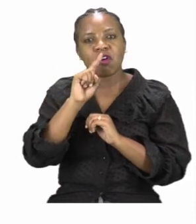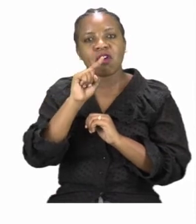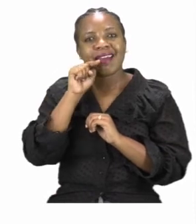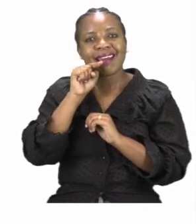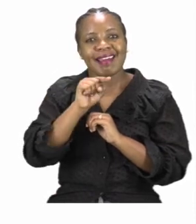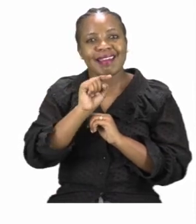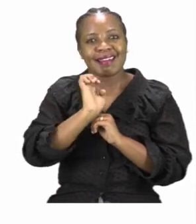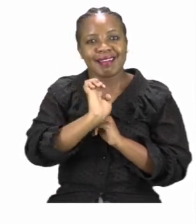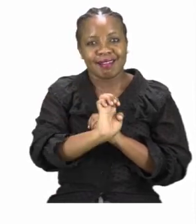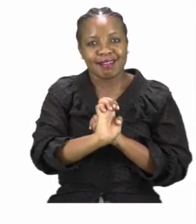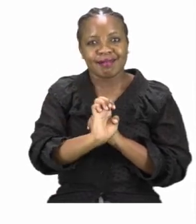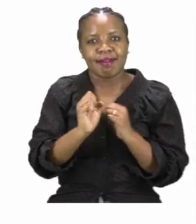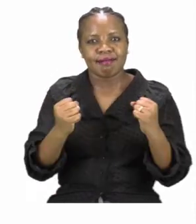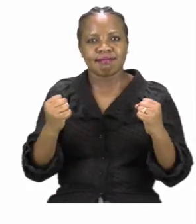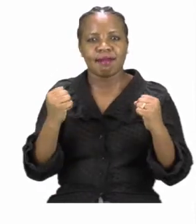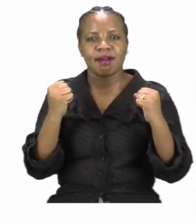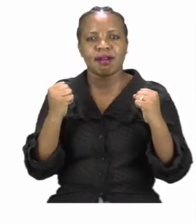and elegance.